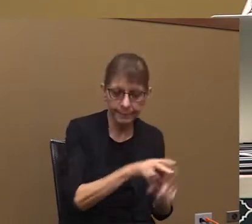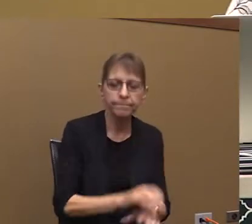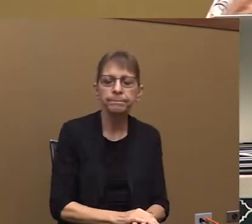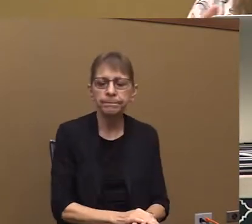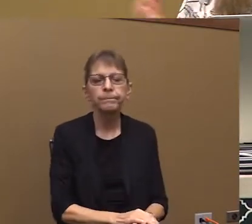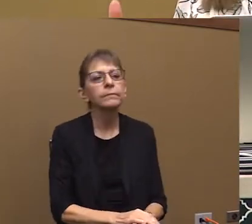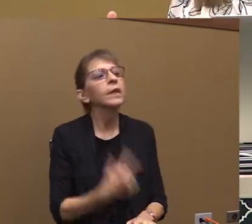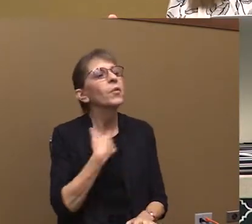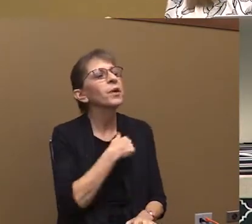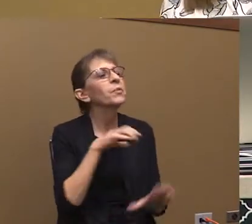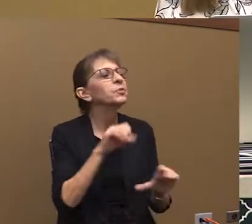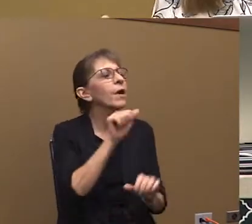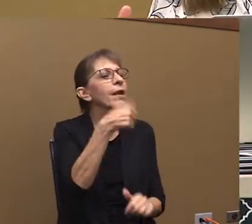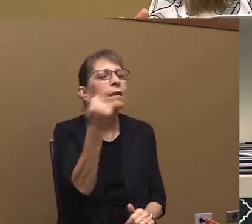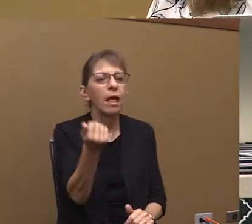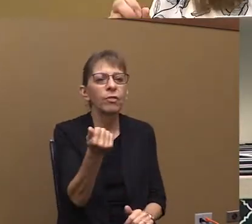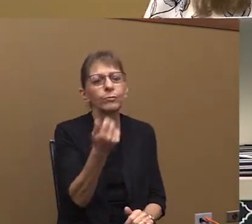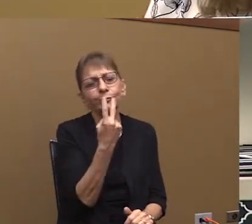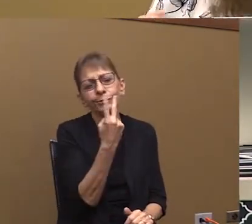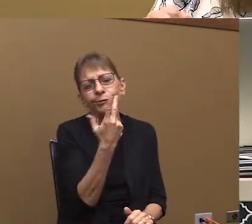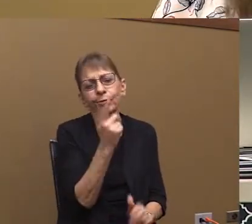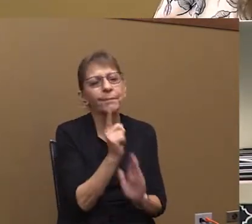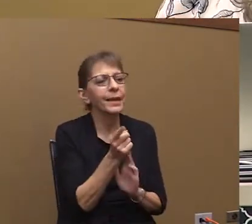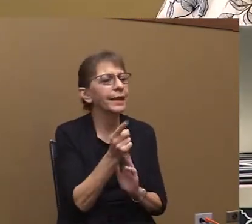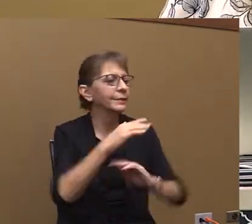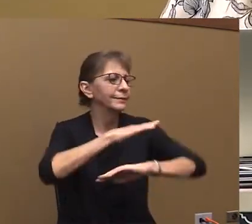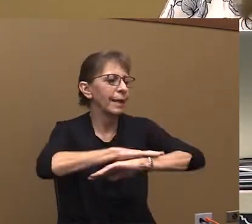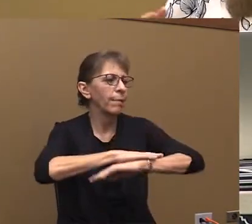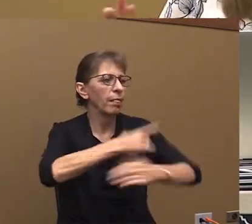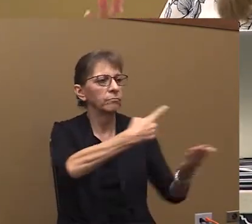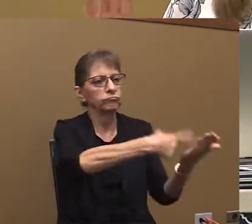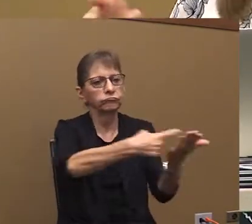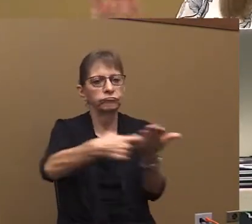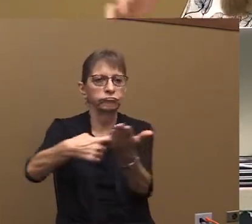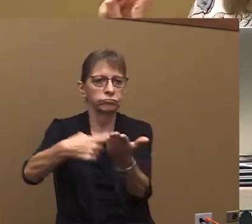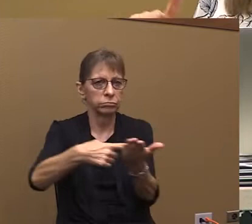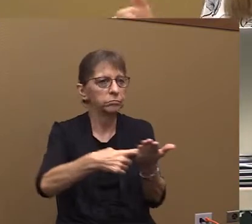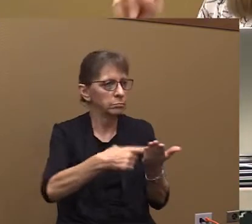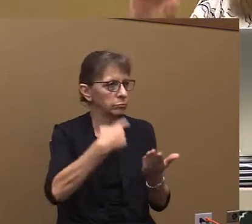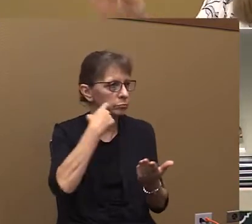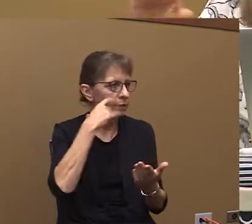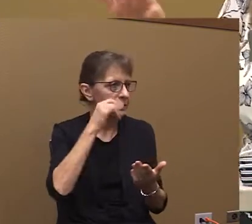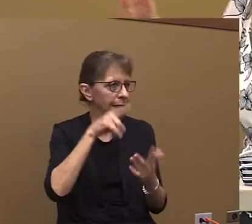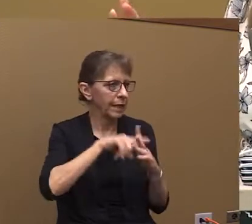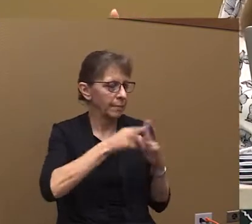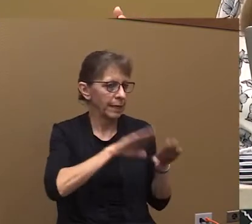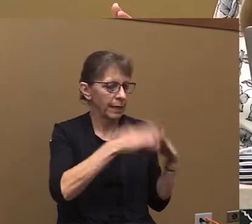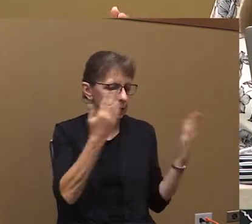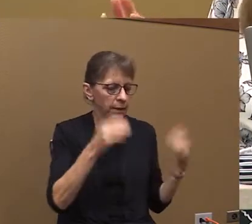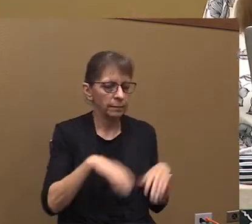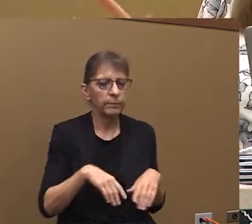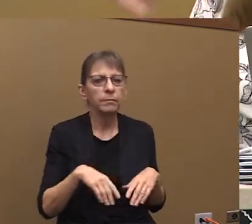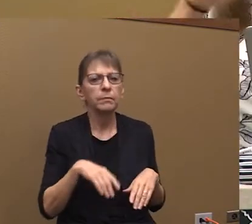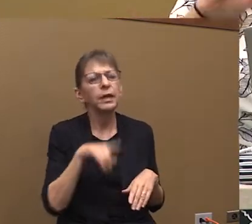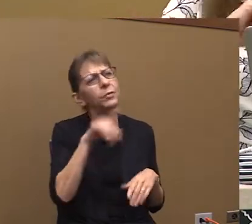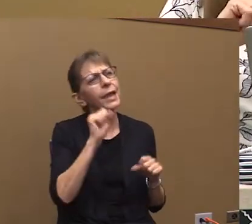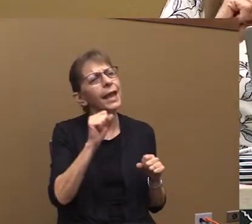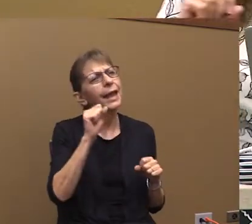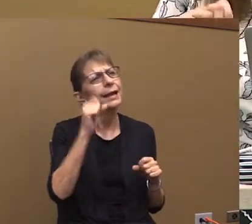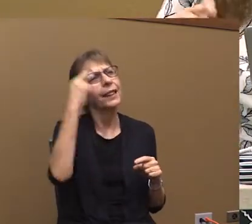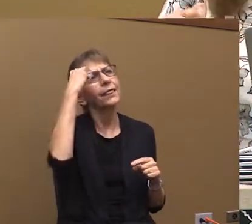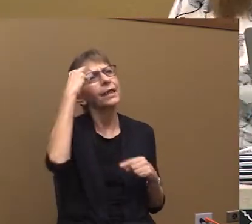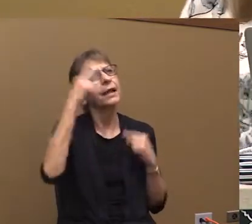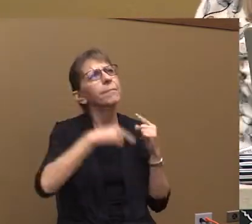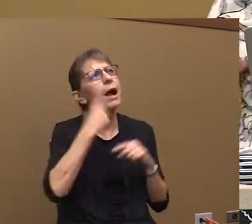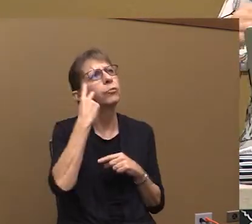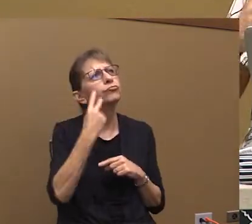times that might apply. And so we'll just do another 2-3 minute table talk there, like we did right